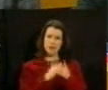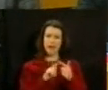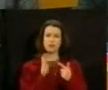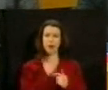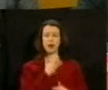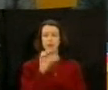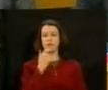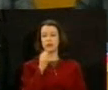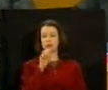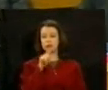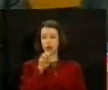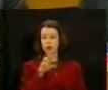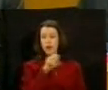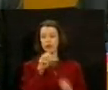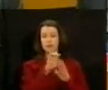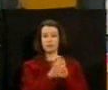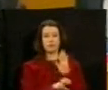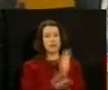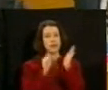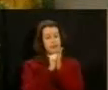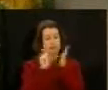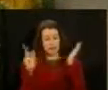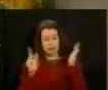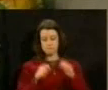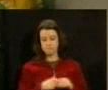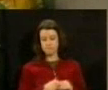the Constitution. That's all I have to say.